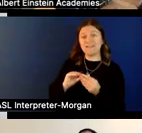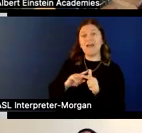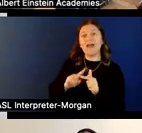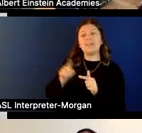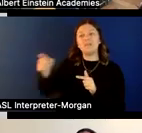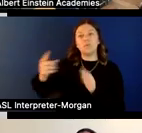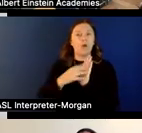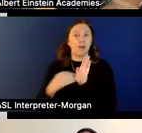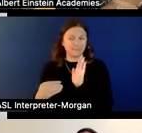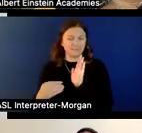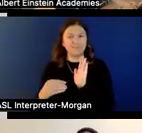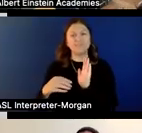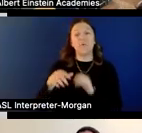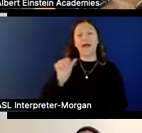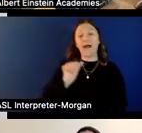So